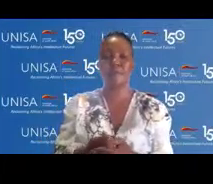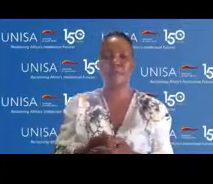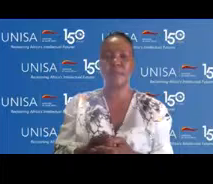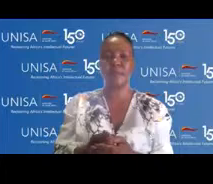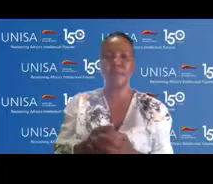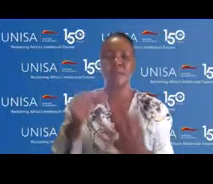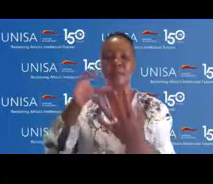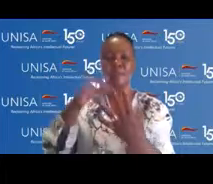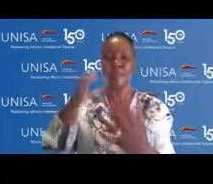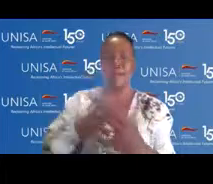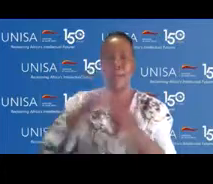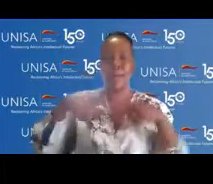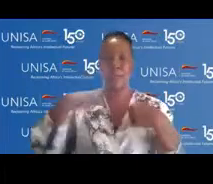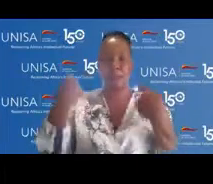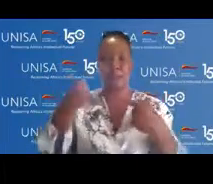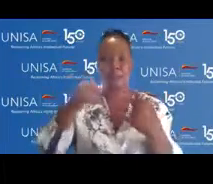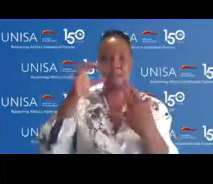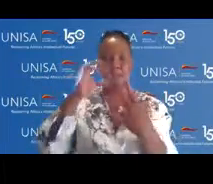option.